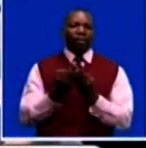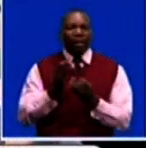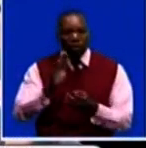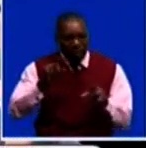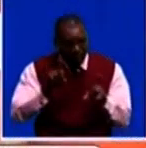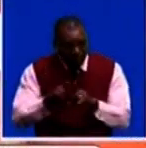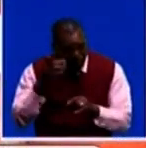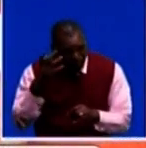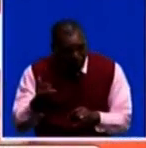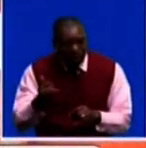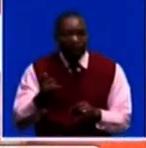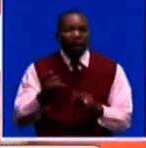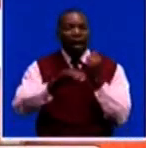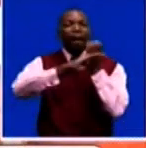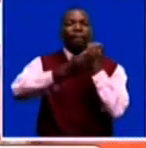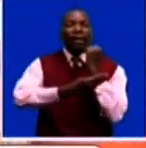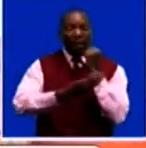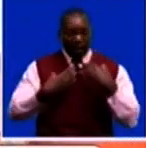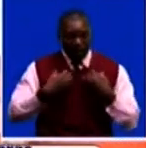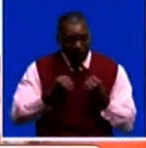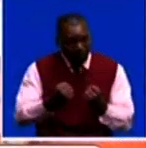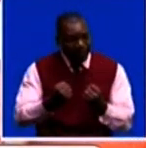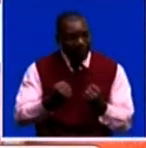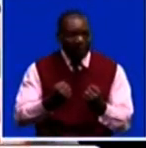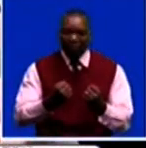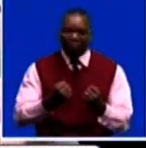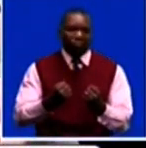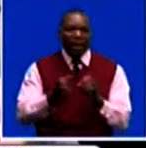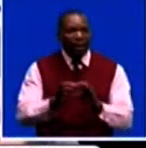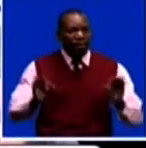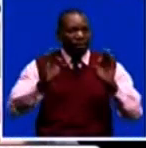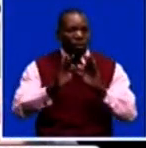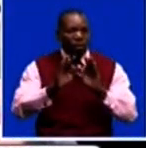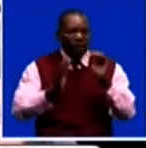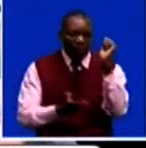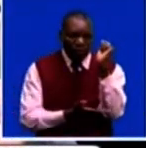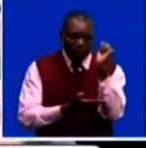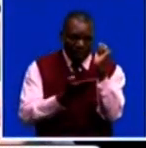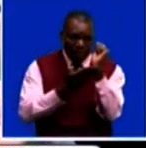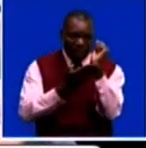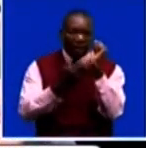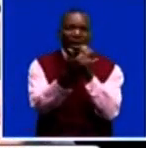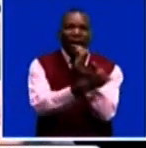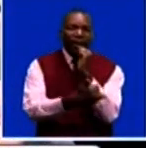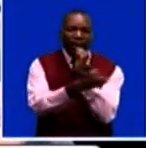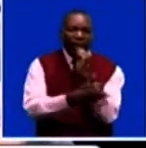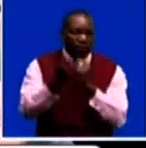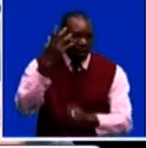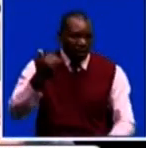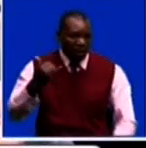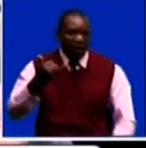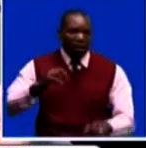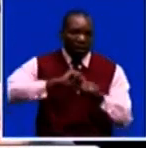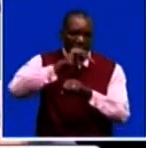know, issues of maternal health and health in general are fundamental to the development of our country because a